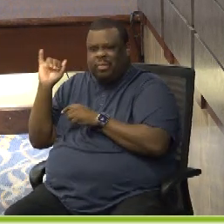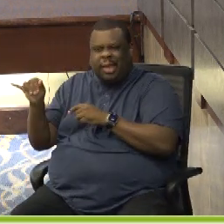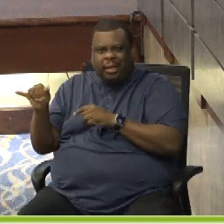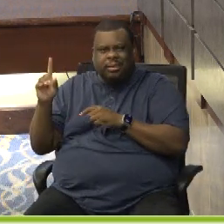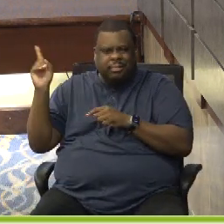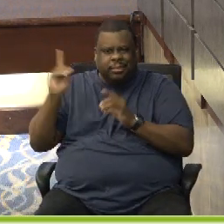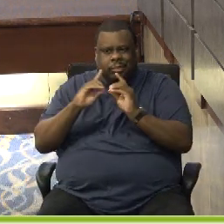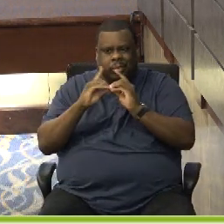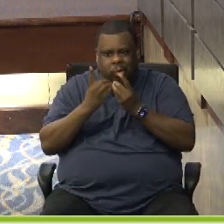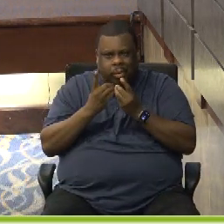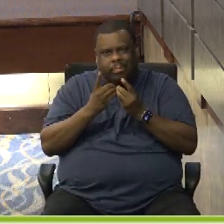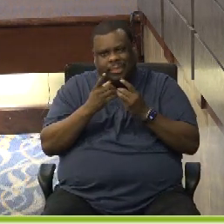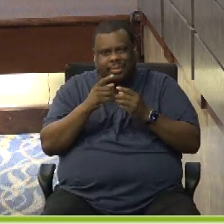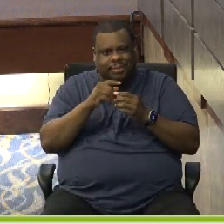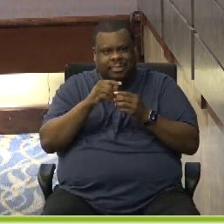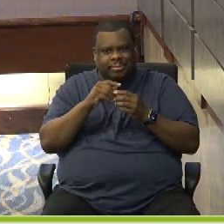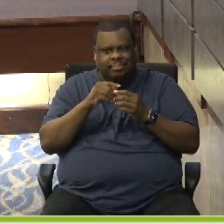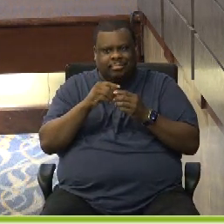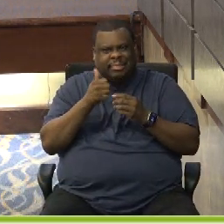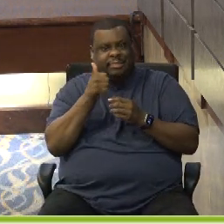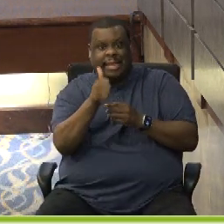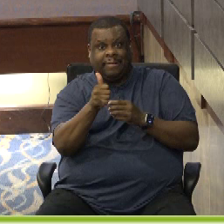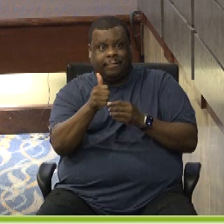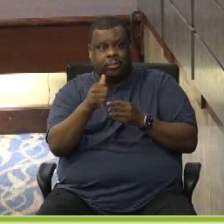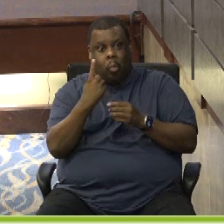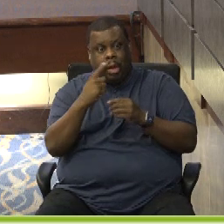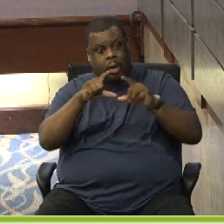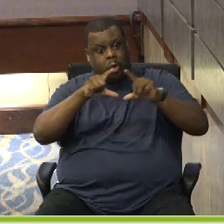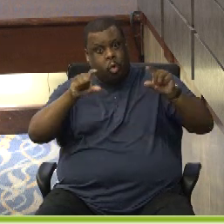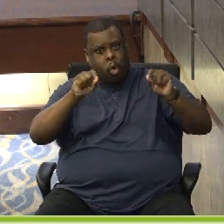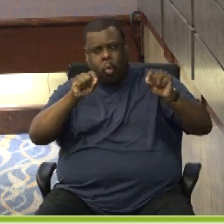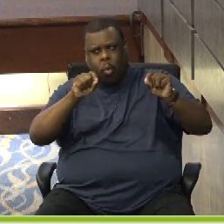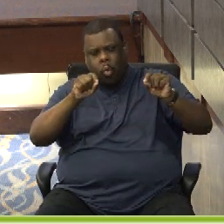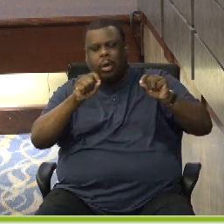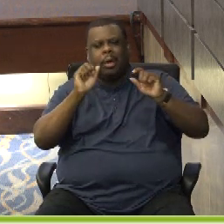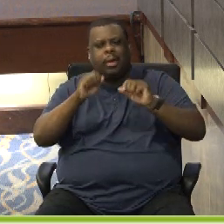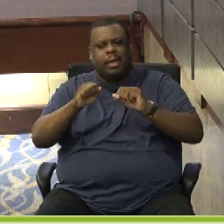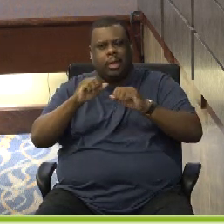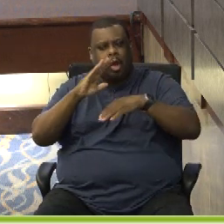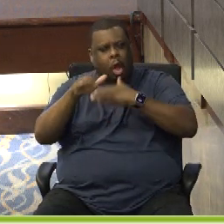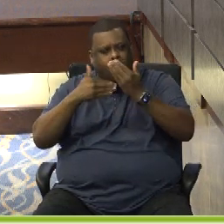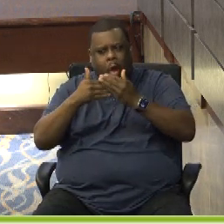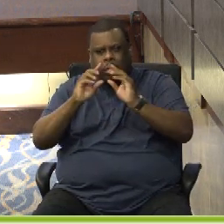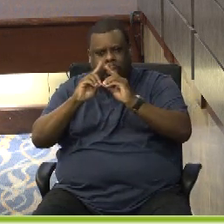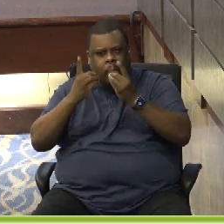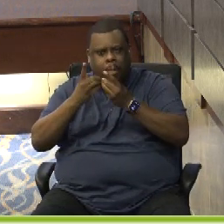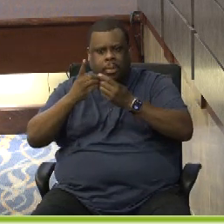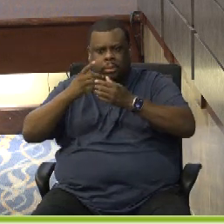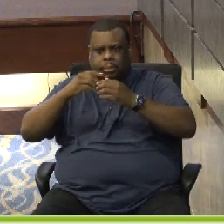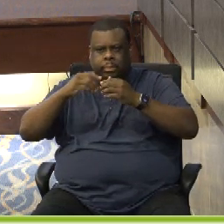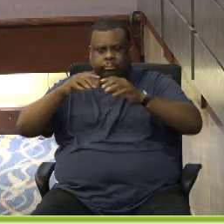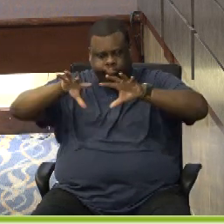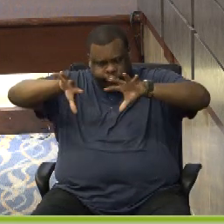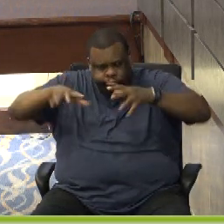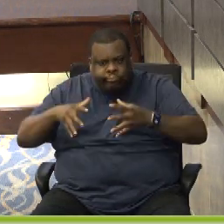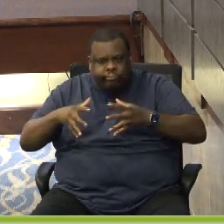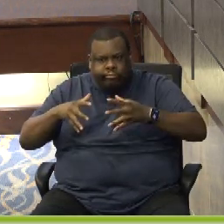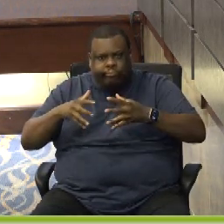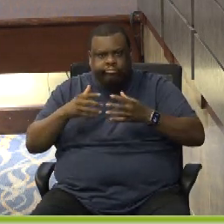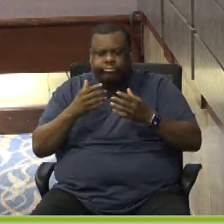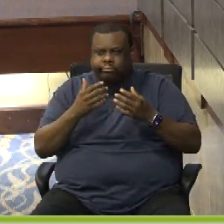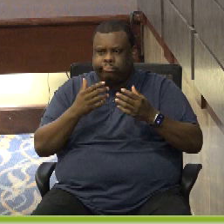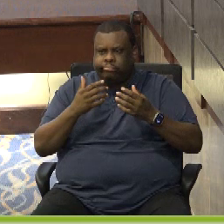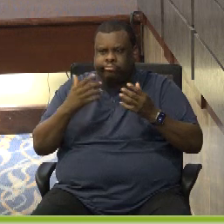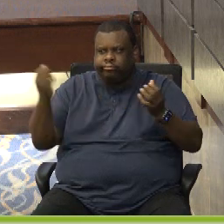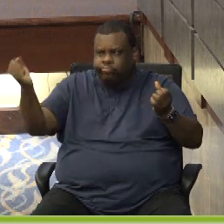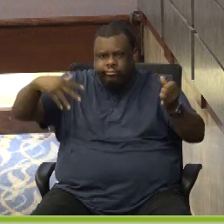all the departments trying to have their own logos that can compete with each other, you can all be under one primary banner. Now, we